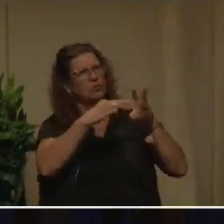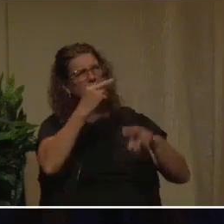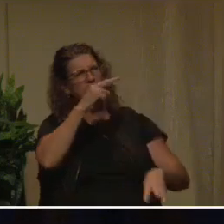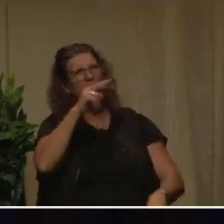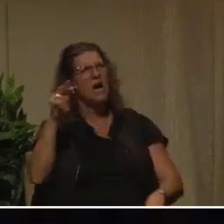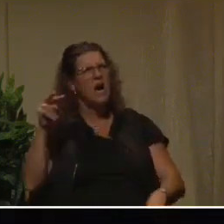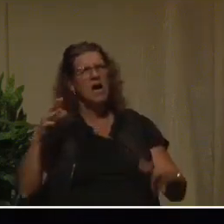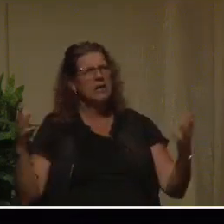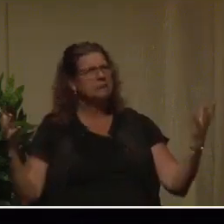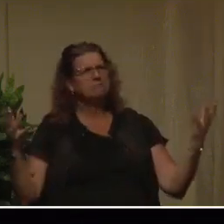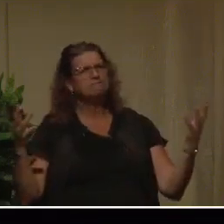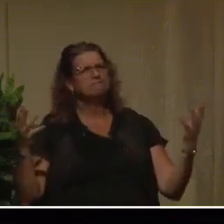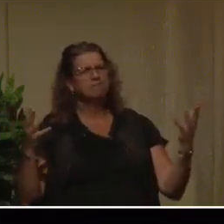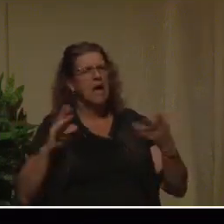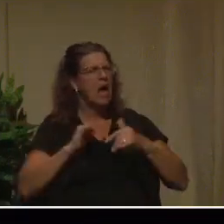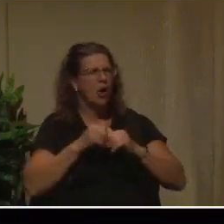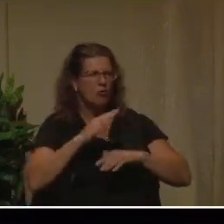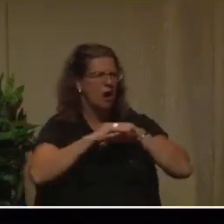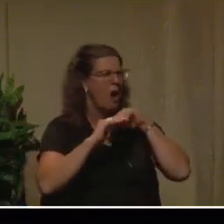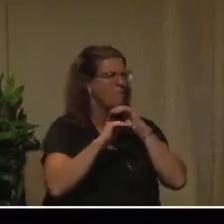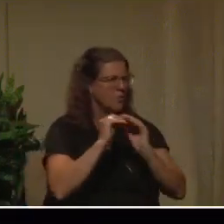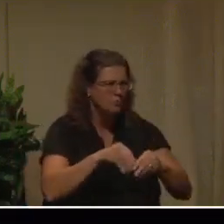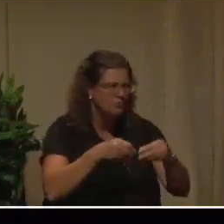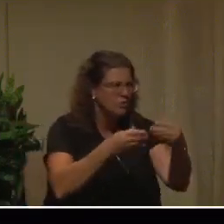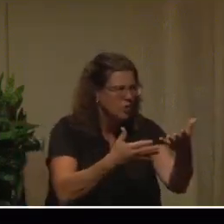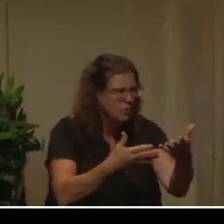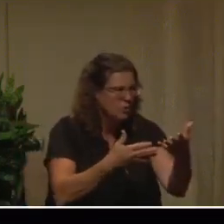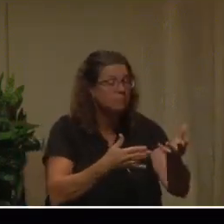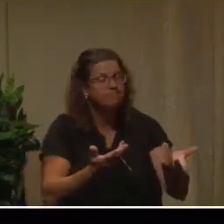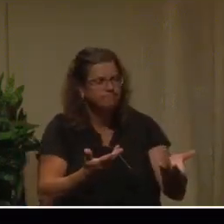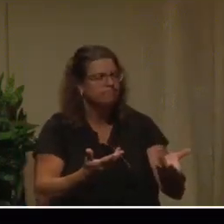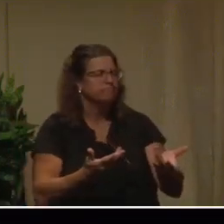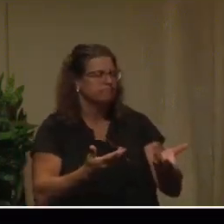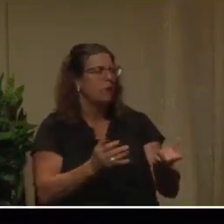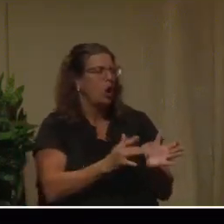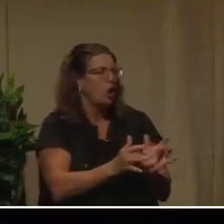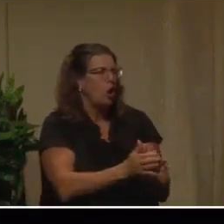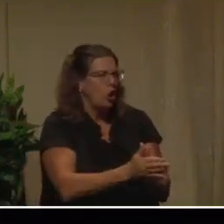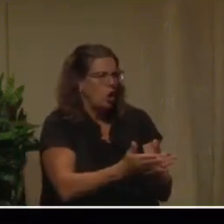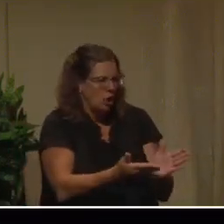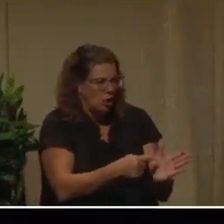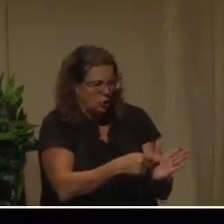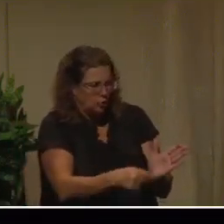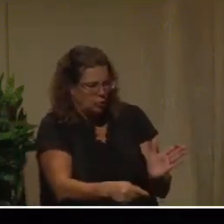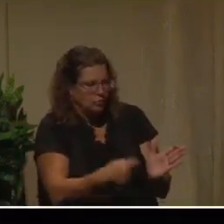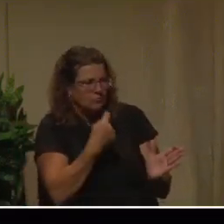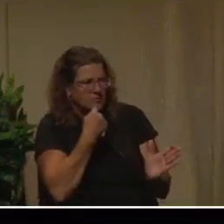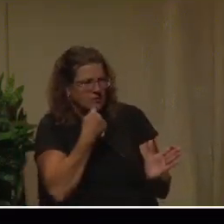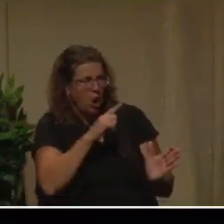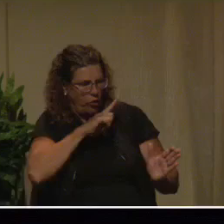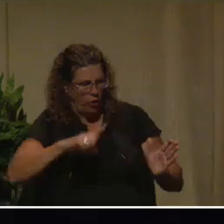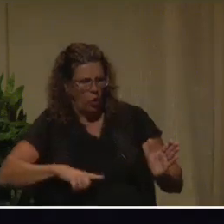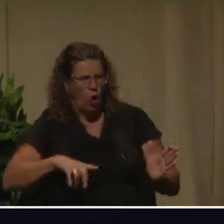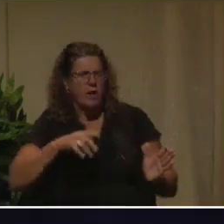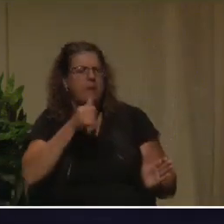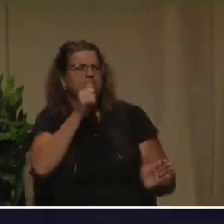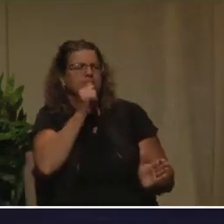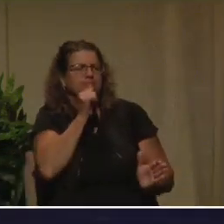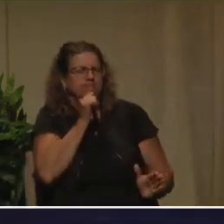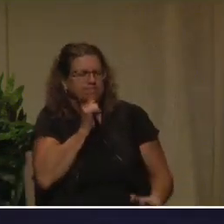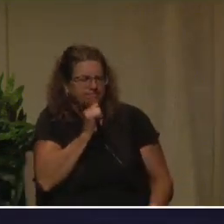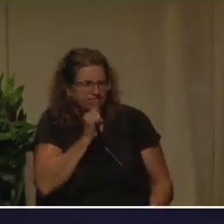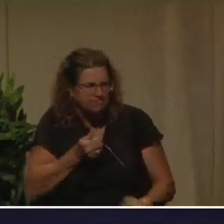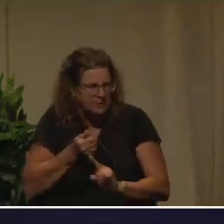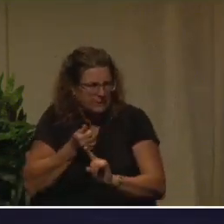But I could tell you from God's word, from a Lord who endured pain like you